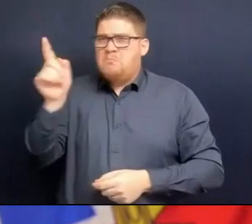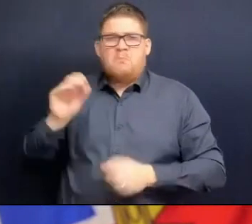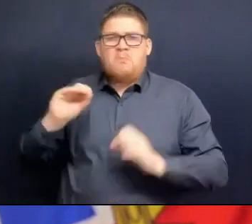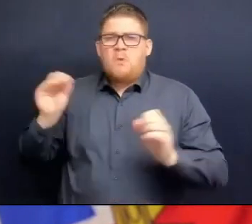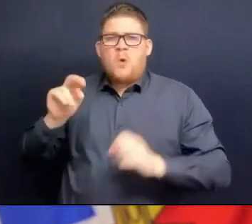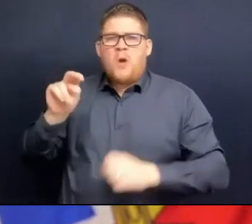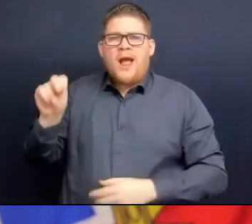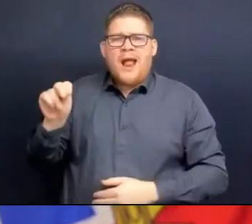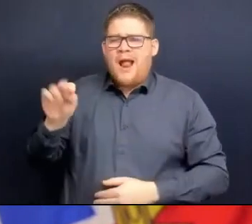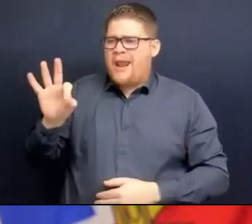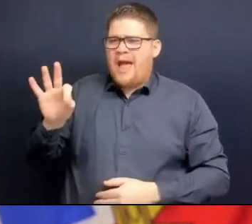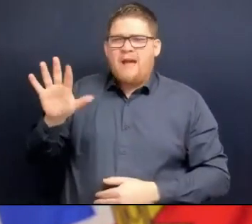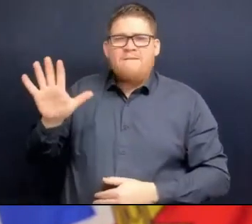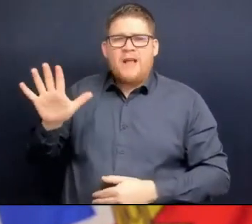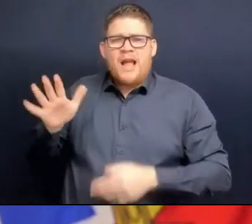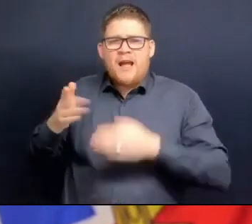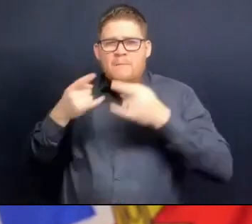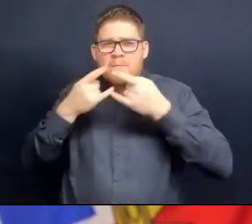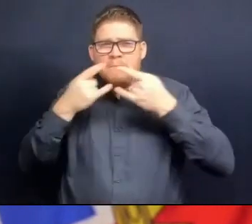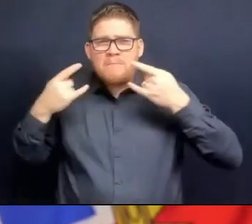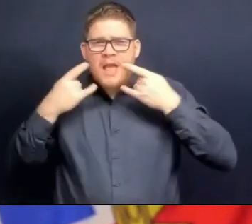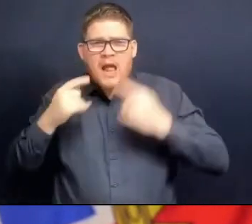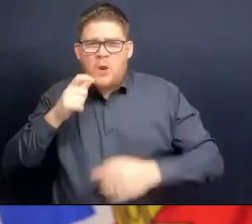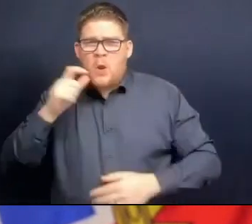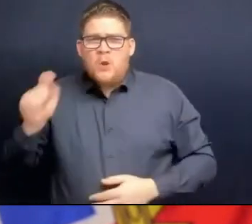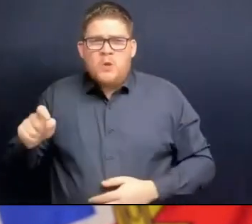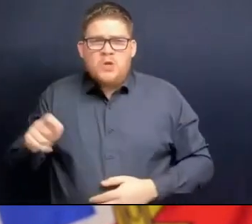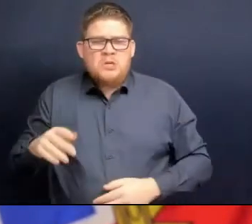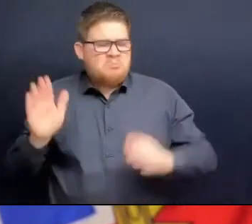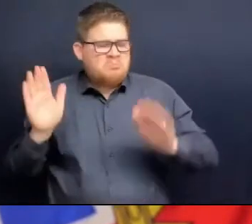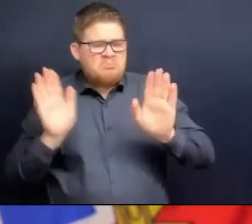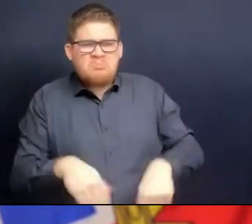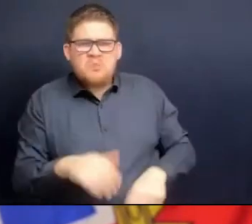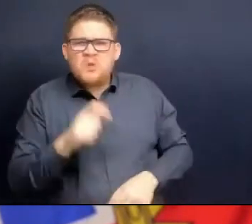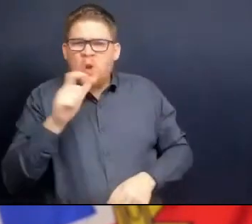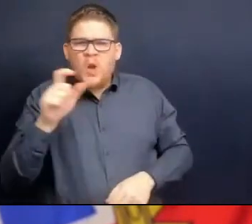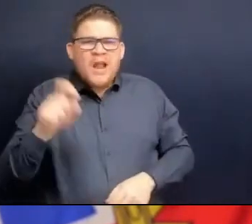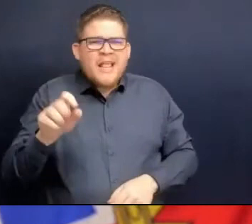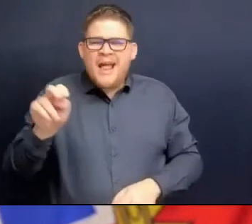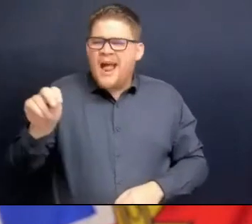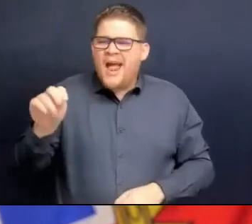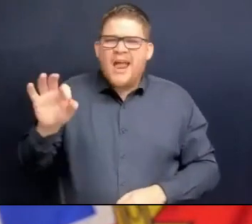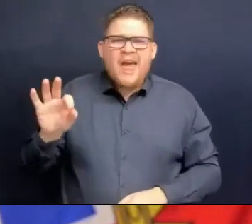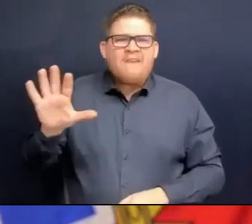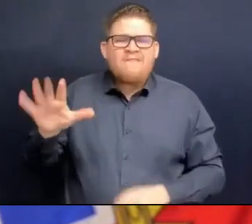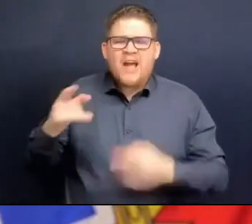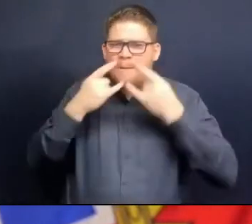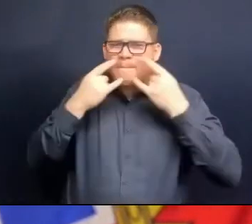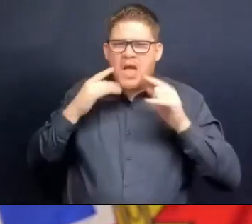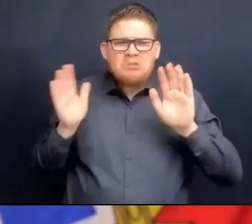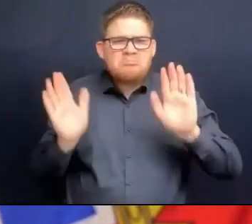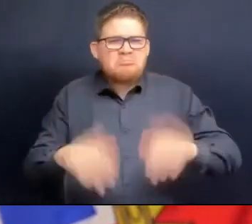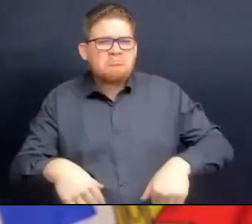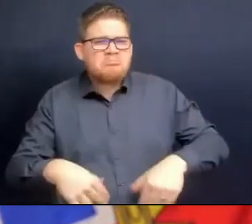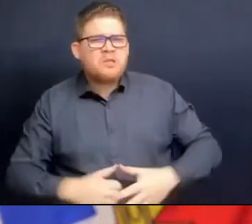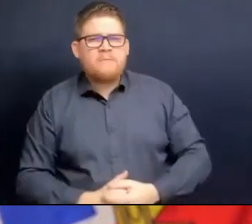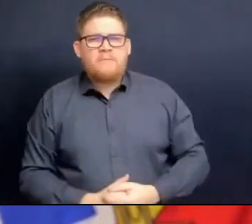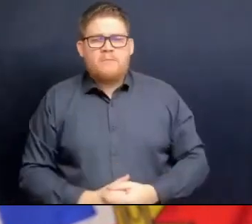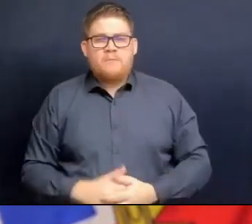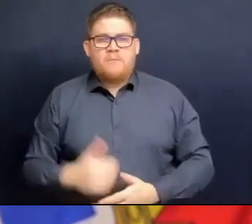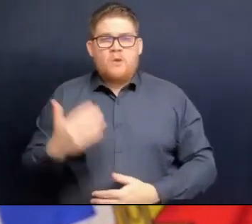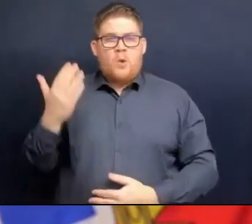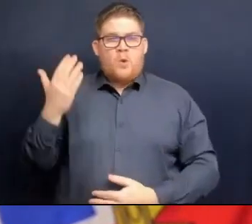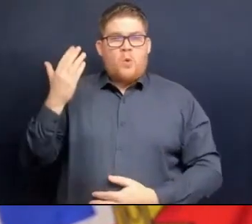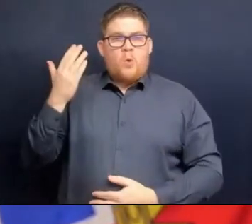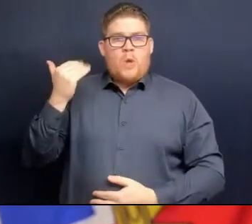blue surgical masks. Can you explain why the province is so staunchly